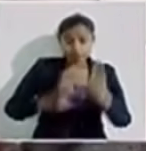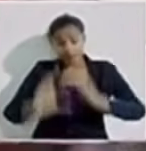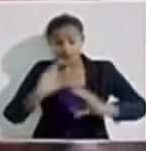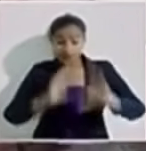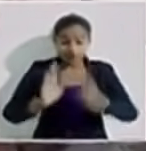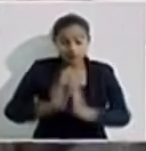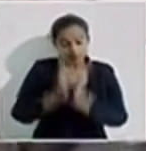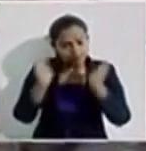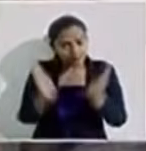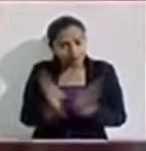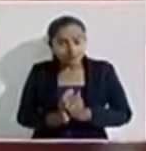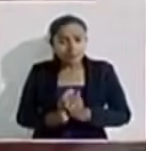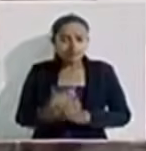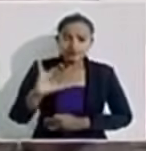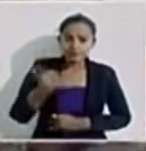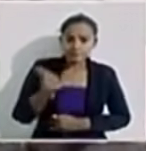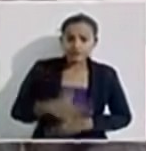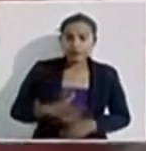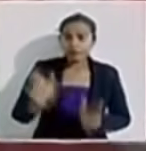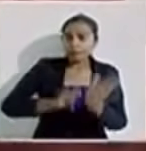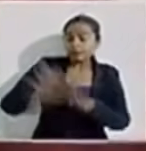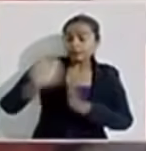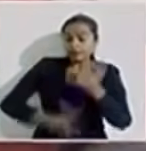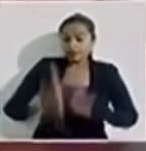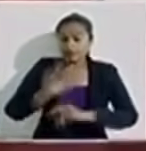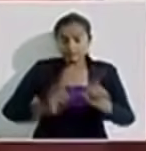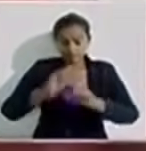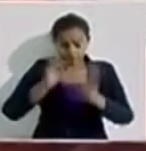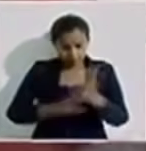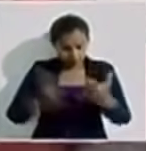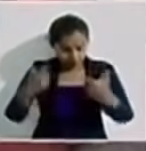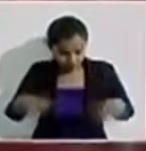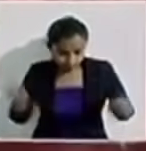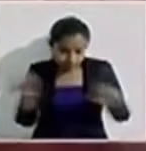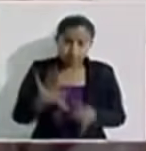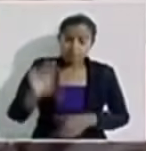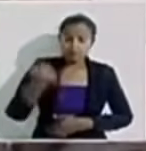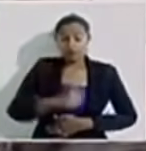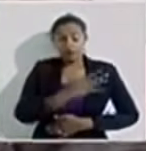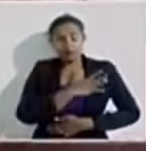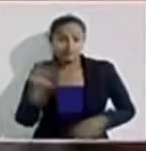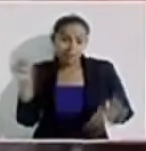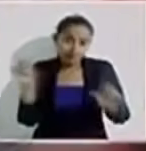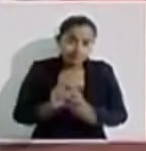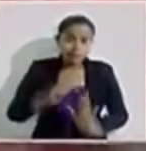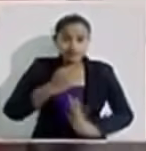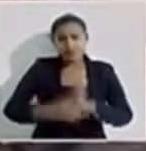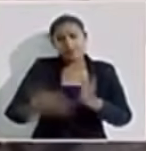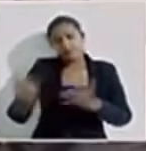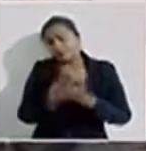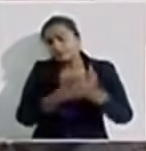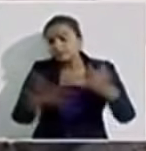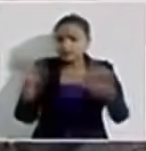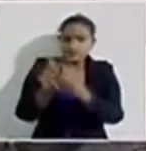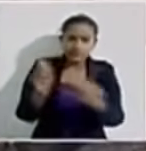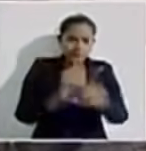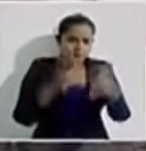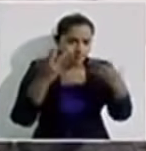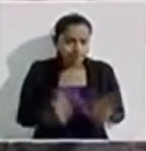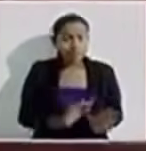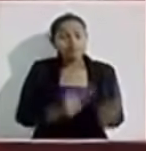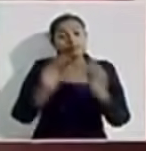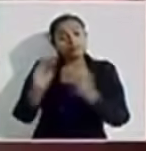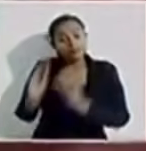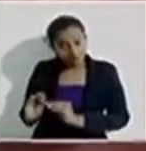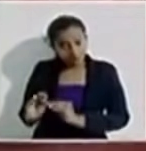minister, the prime minister, the president. They will meet everyone in Sri Lanka, and thereafter they will form up their opinion about